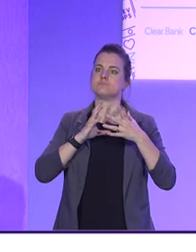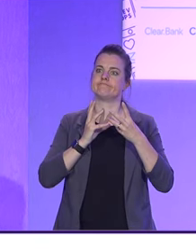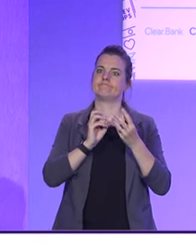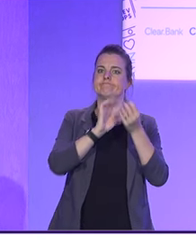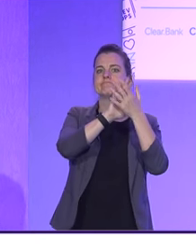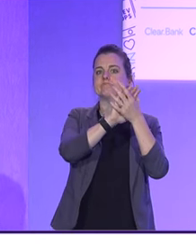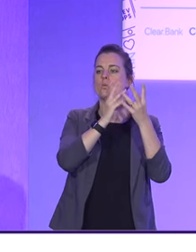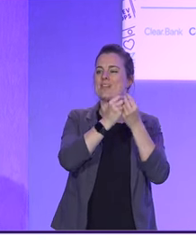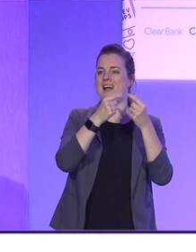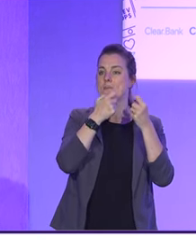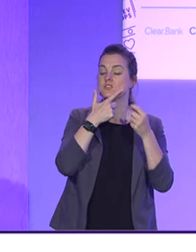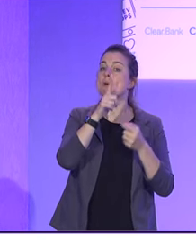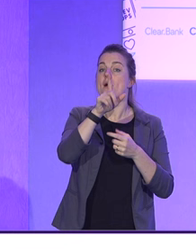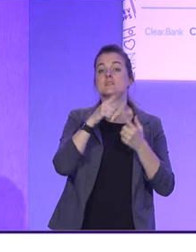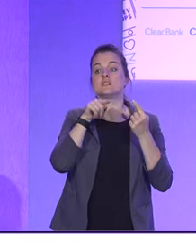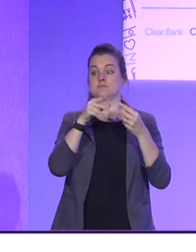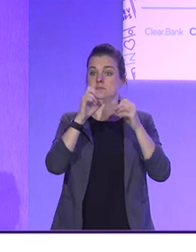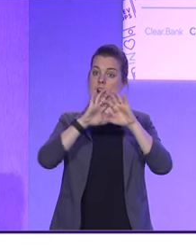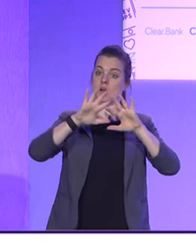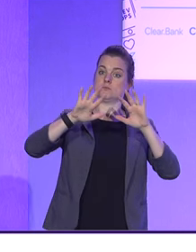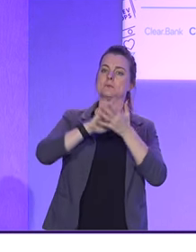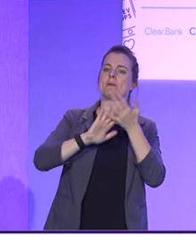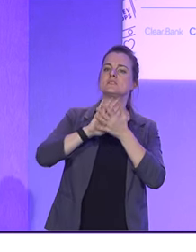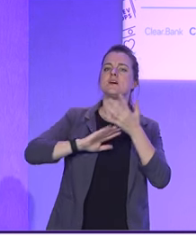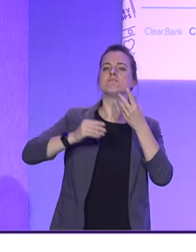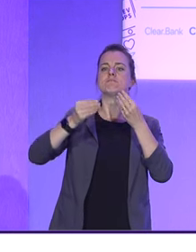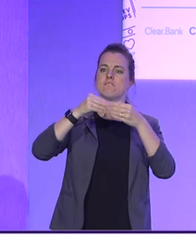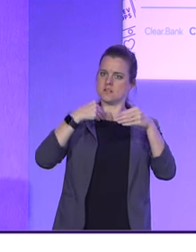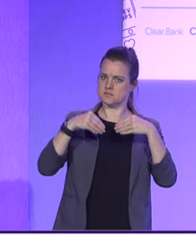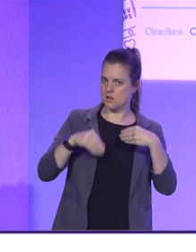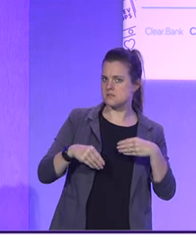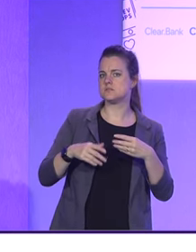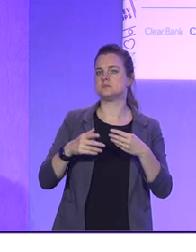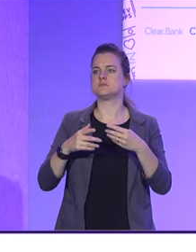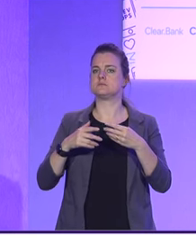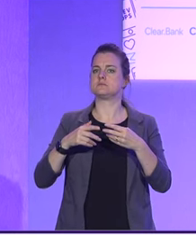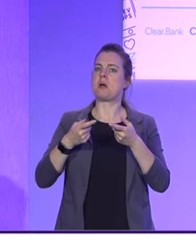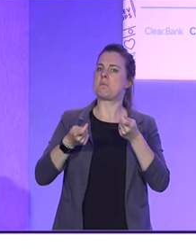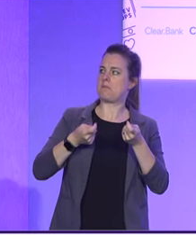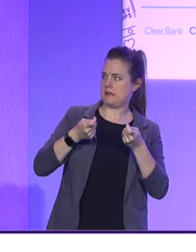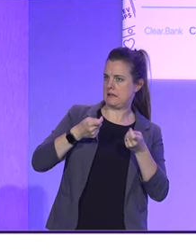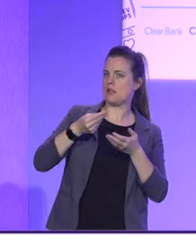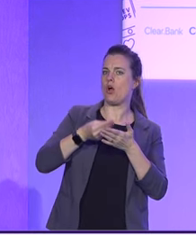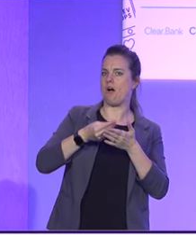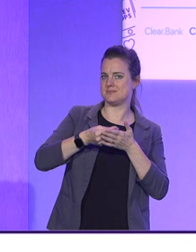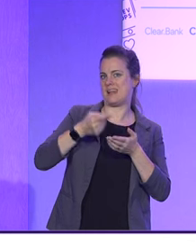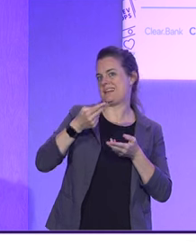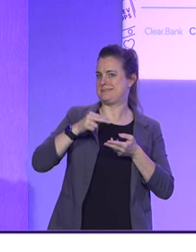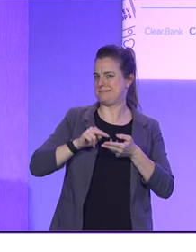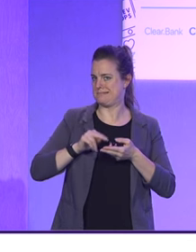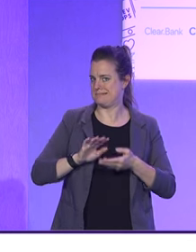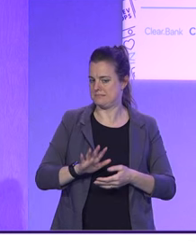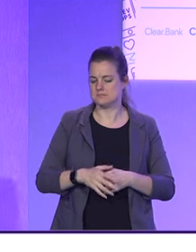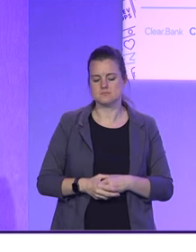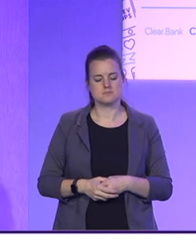scalability, flexibility. We can, you know, more or less maintain the cost and these kind of things, okay?